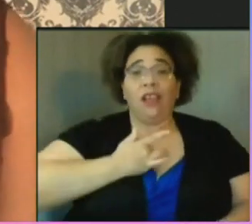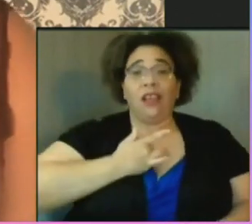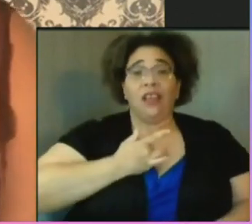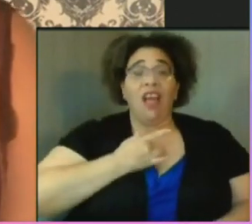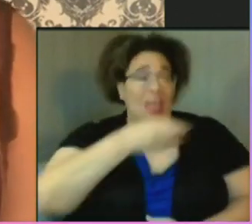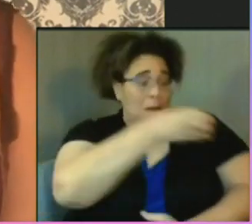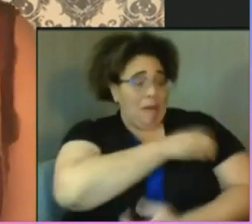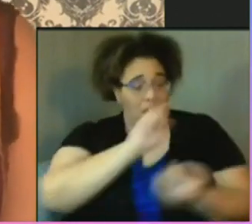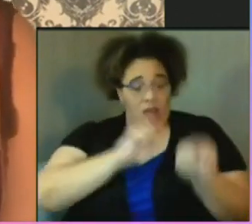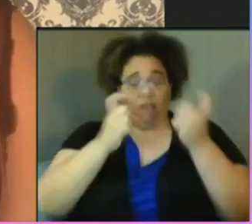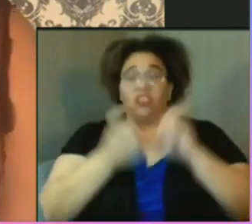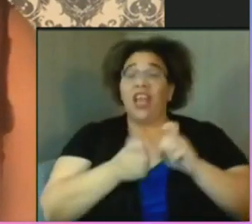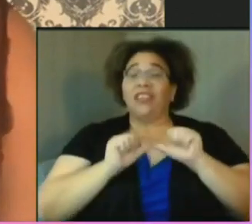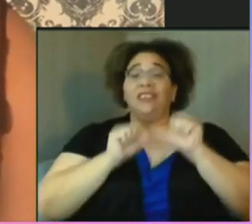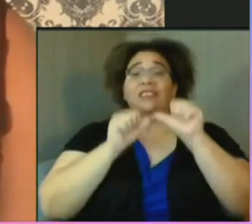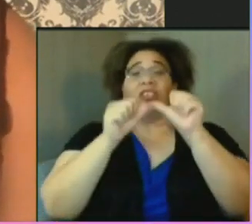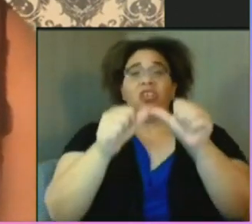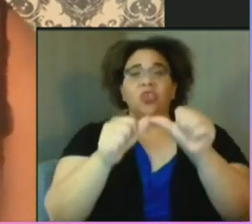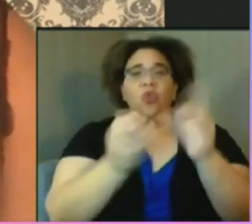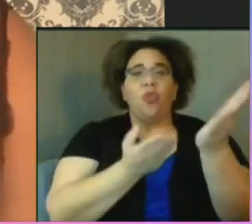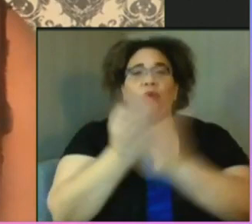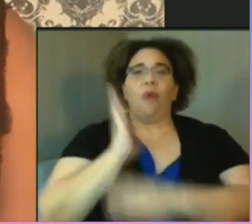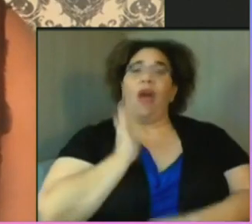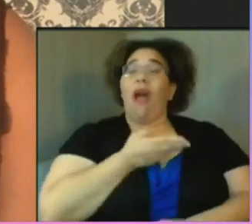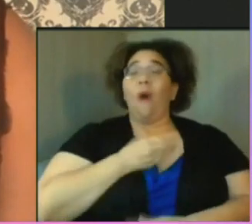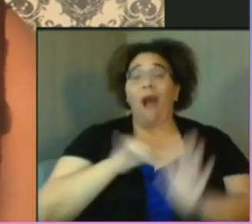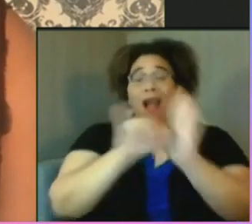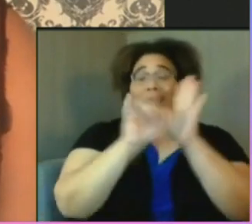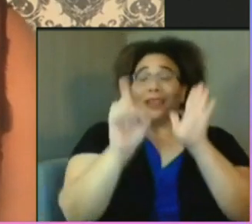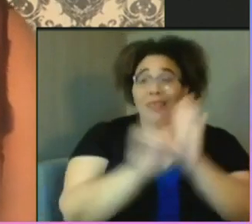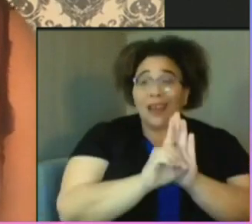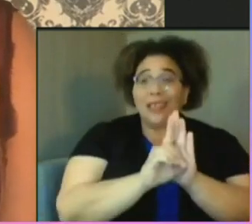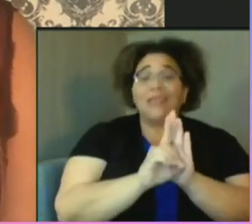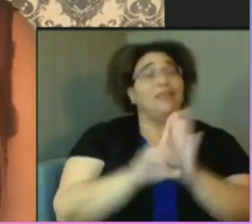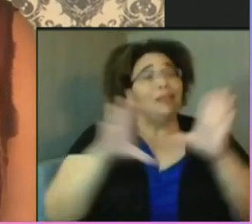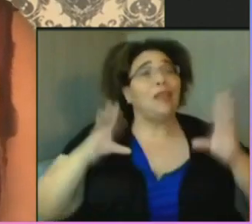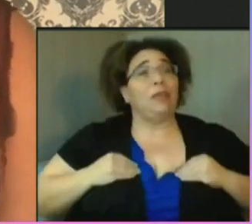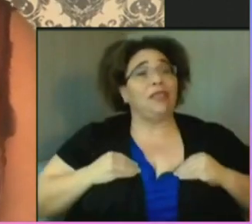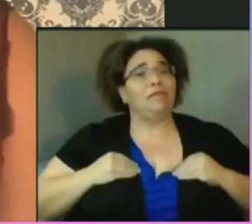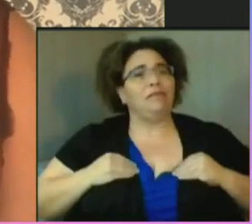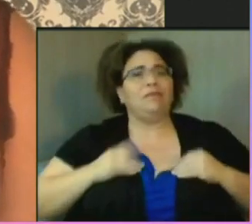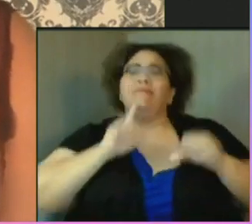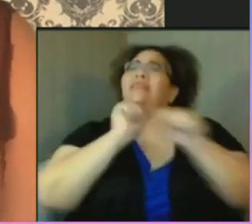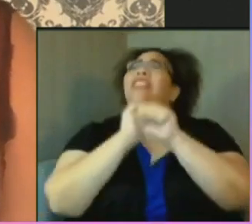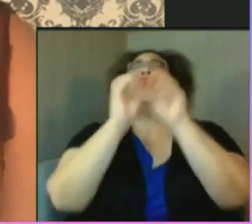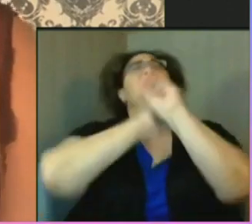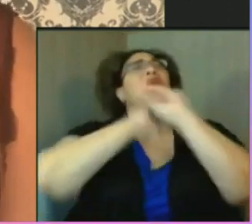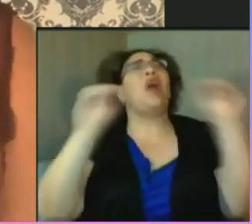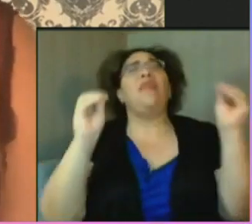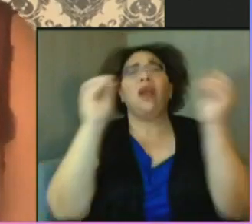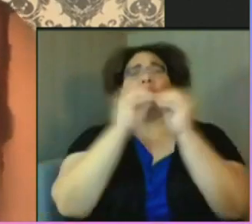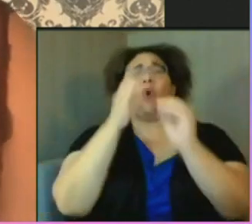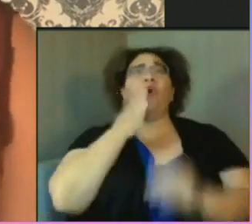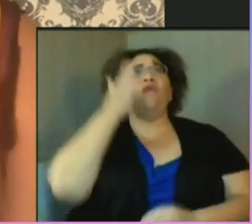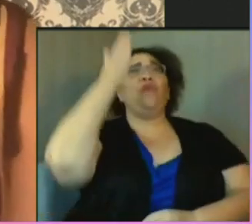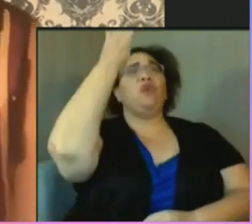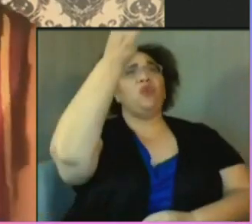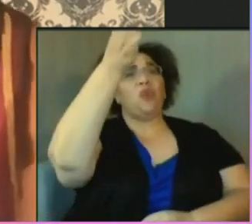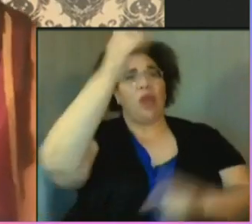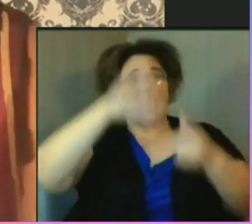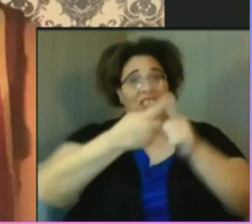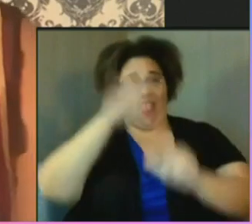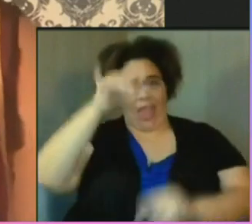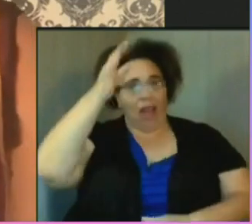as we go along and change through our identities. And there is nothing more futuristic to me than that